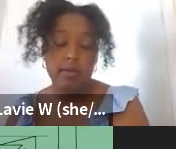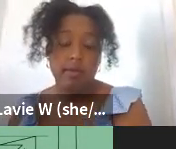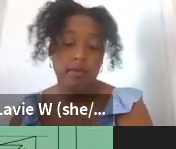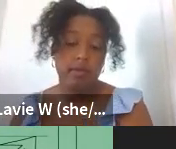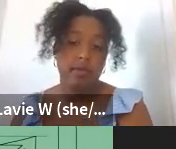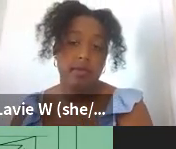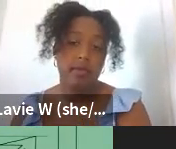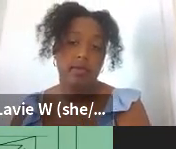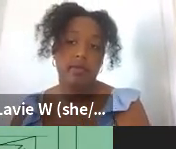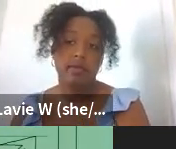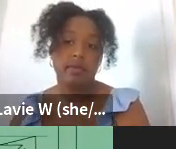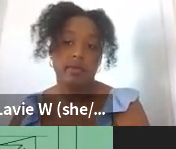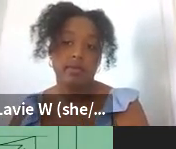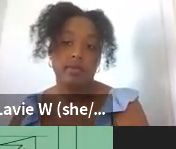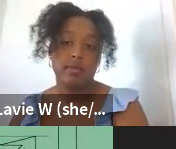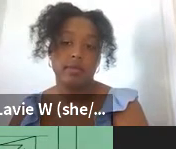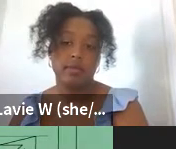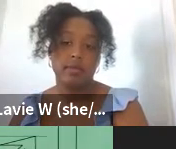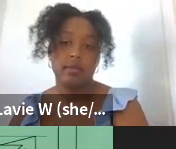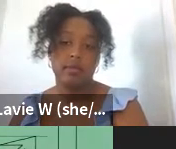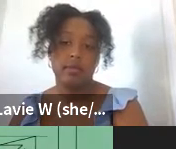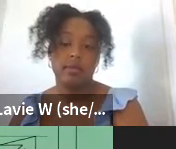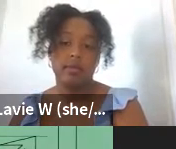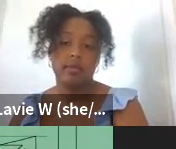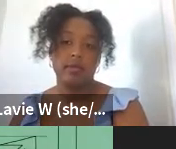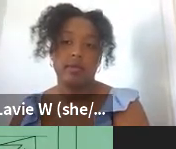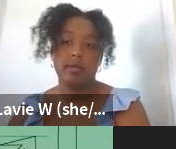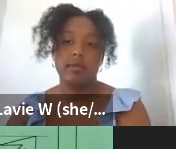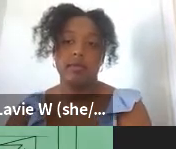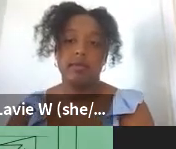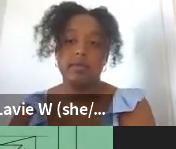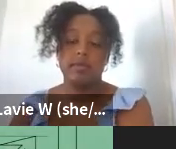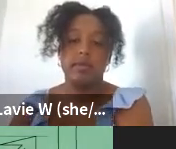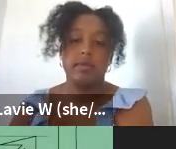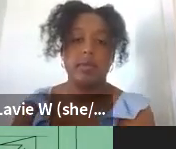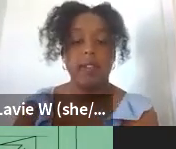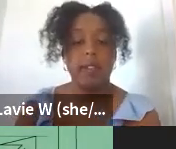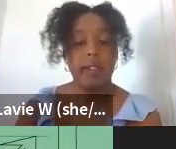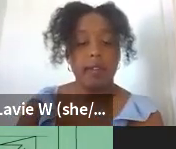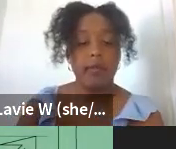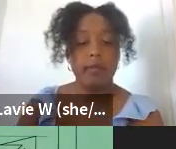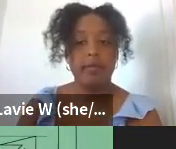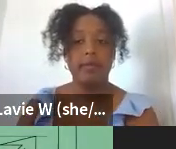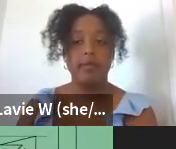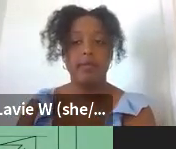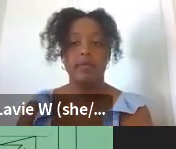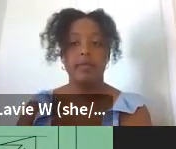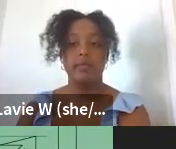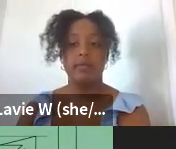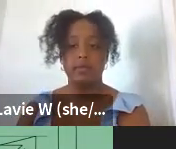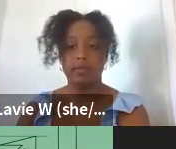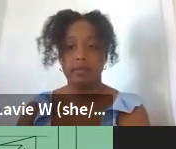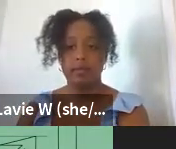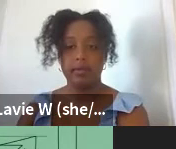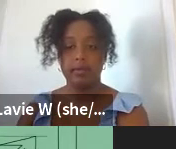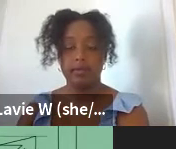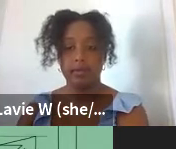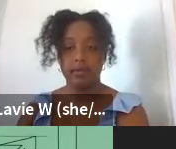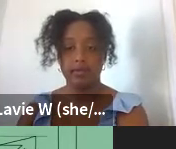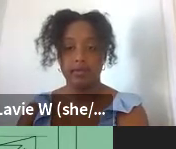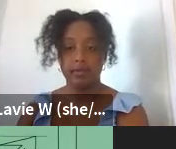by racism, ageism, ableism, and homophobia in the workplace. Intersectionality is about understanding and